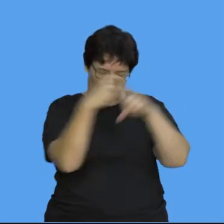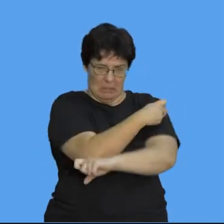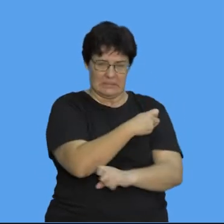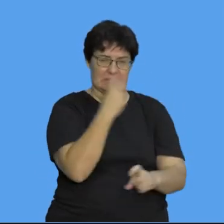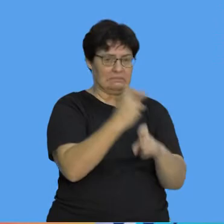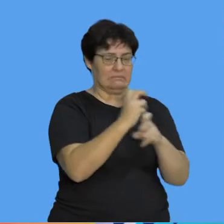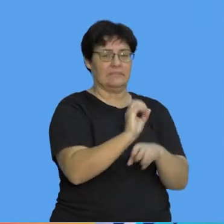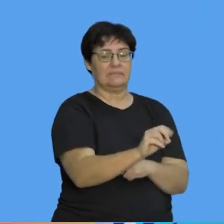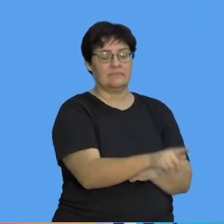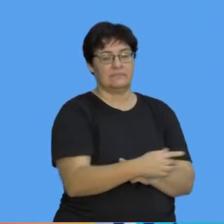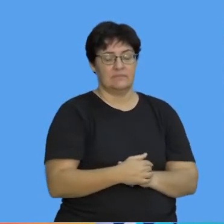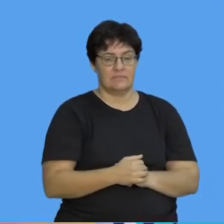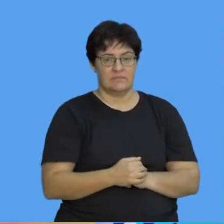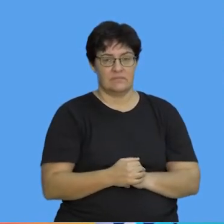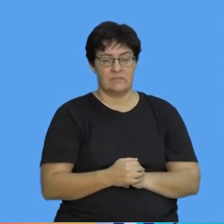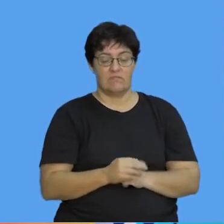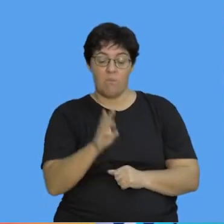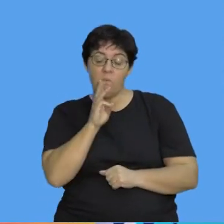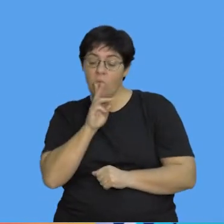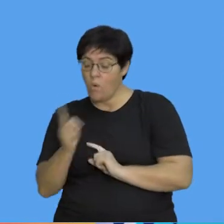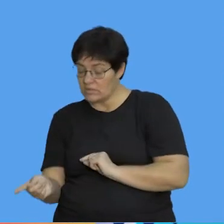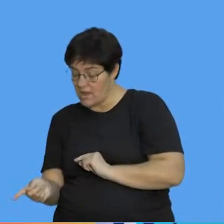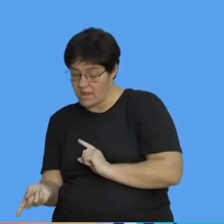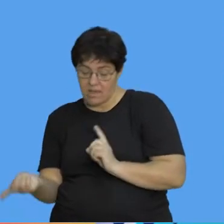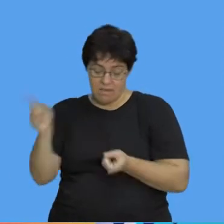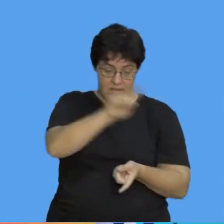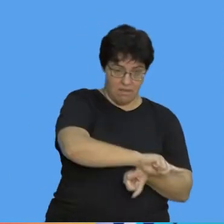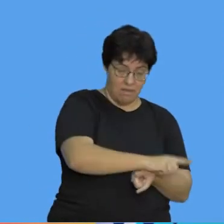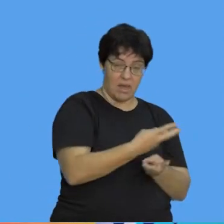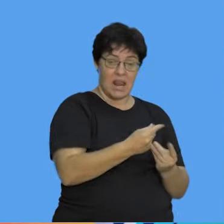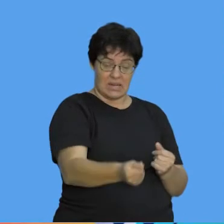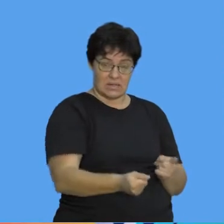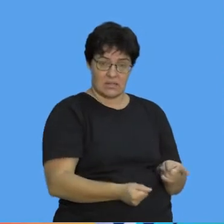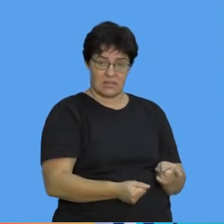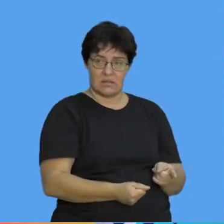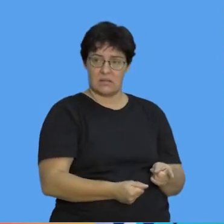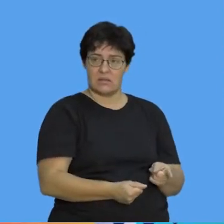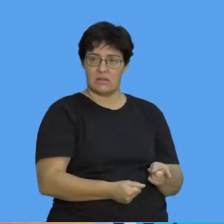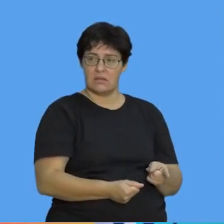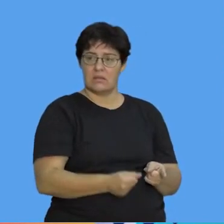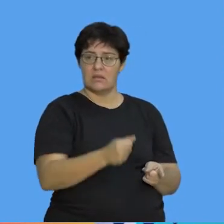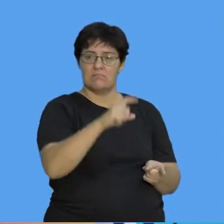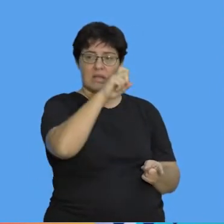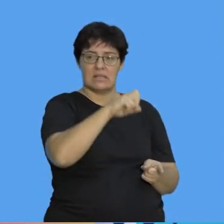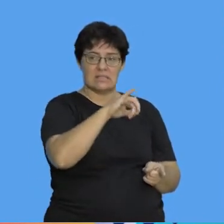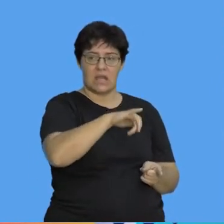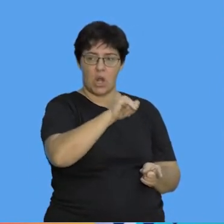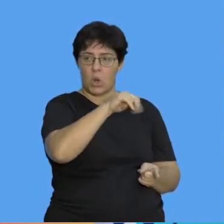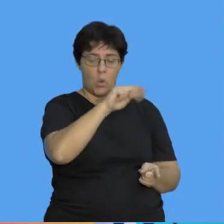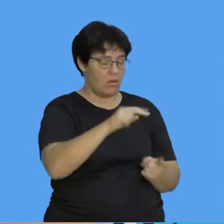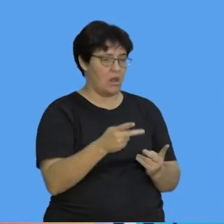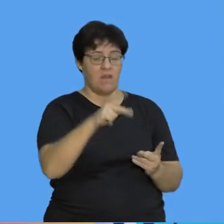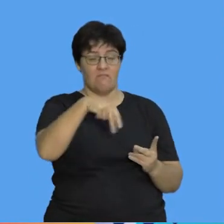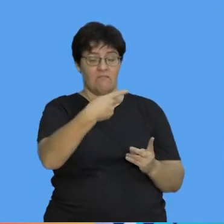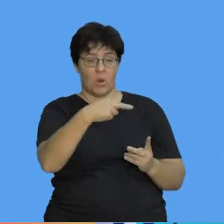complex tissues. And when we come from the water onto land, xylem and phloem don't exist yet. So